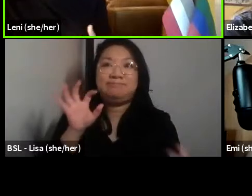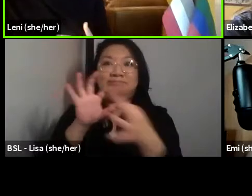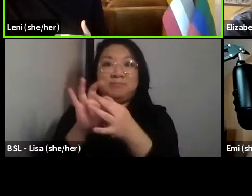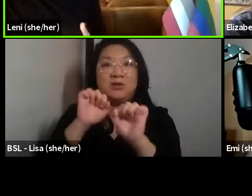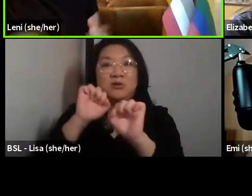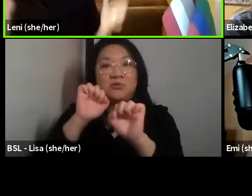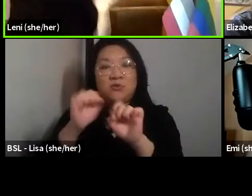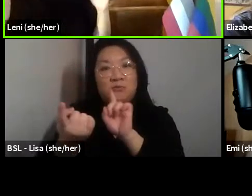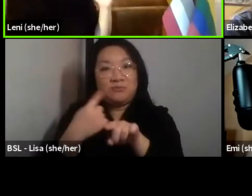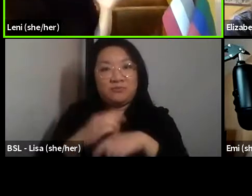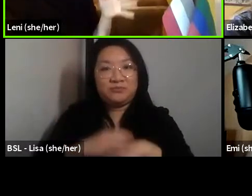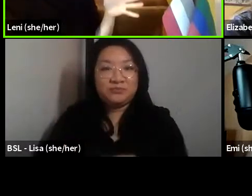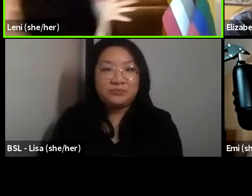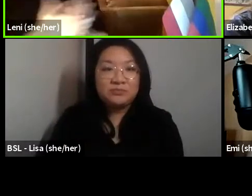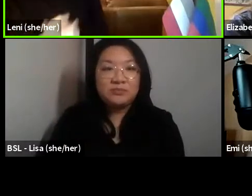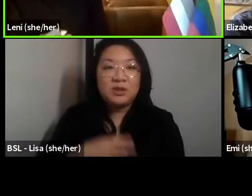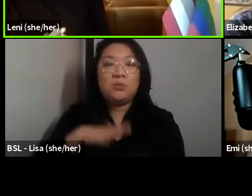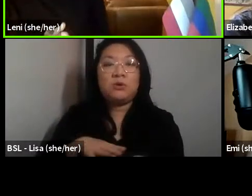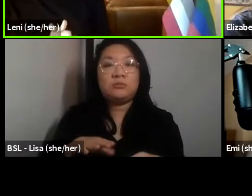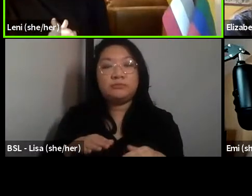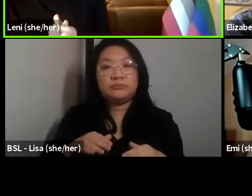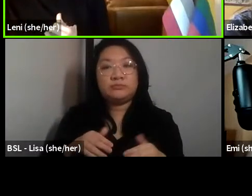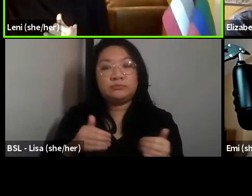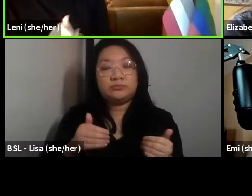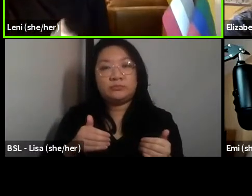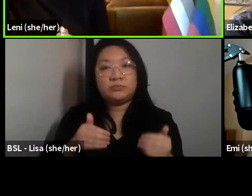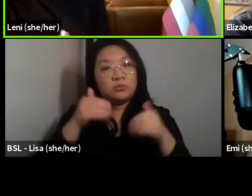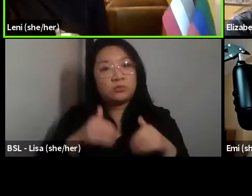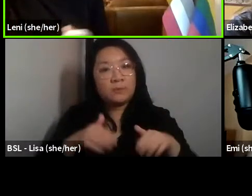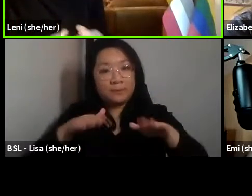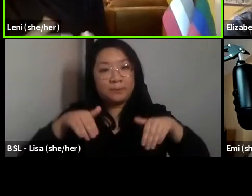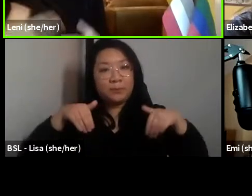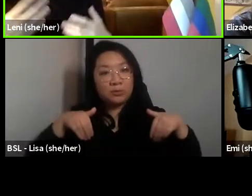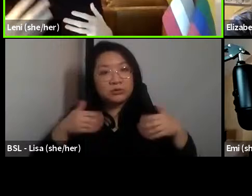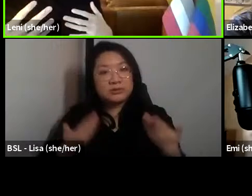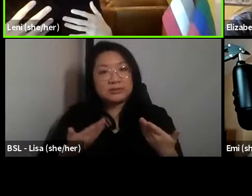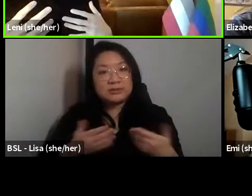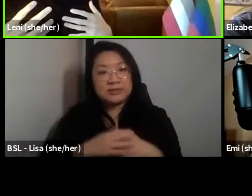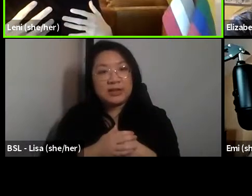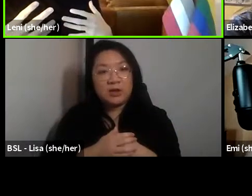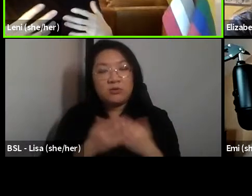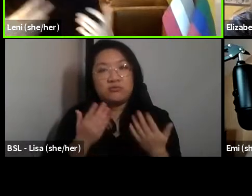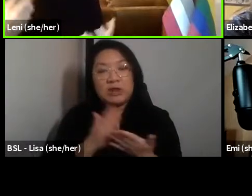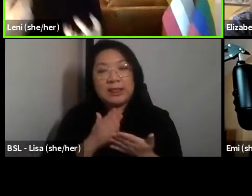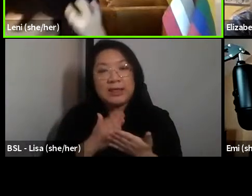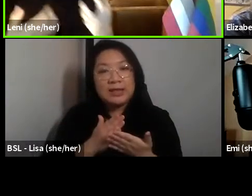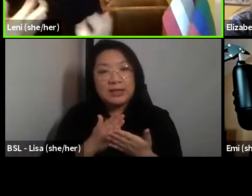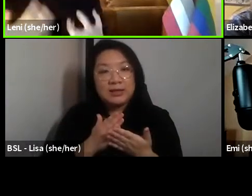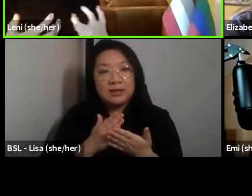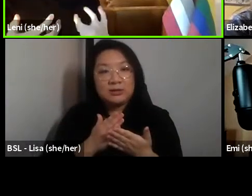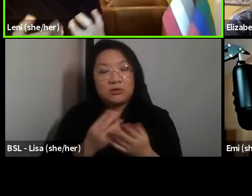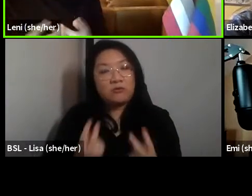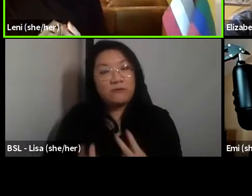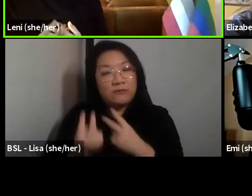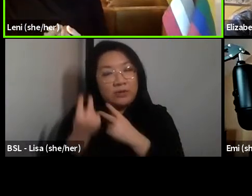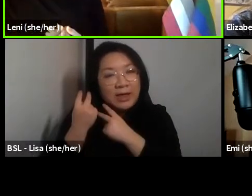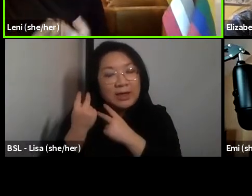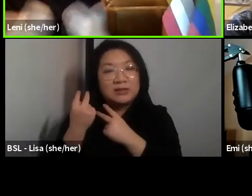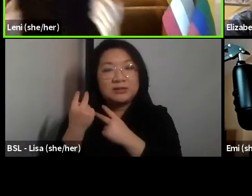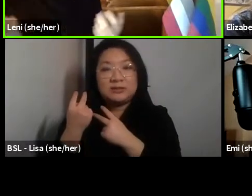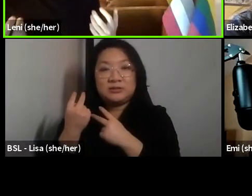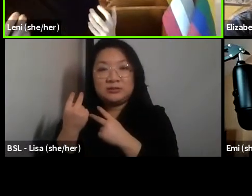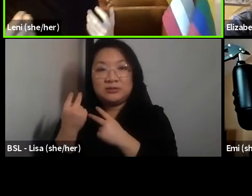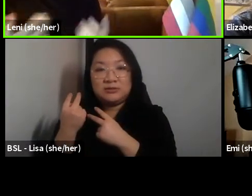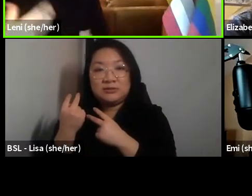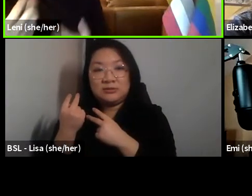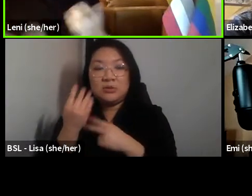Emmy. I just wanted to take a pause there at the end of that question to just reflect a little bit on, when